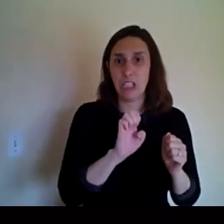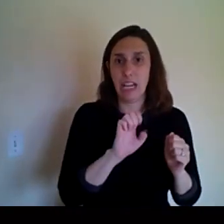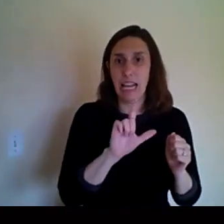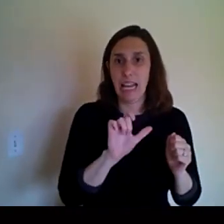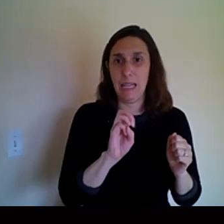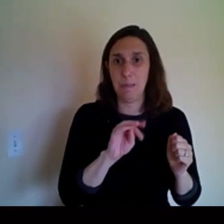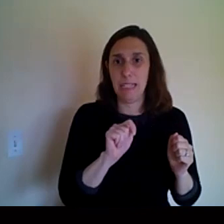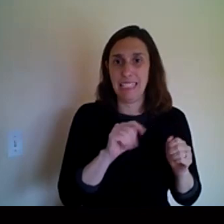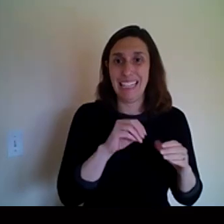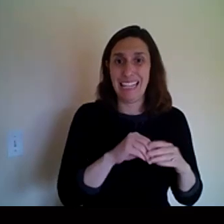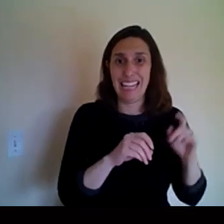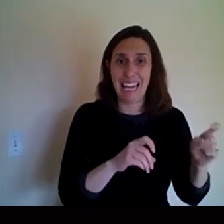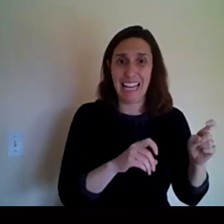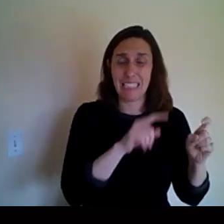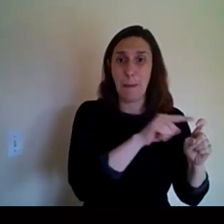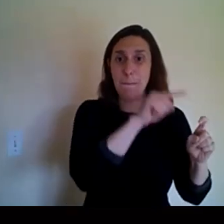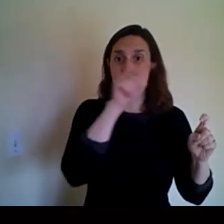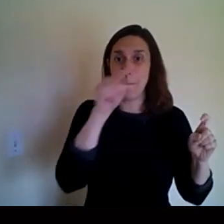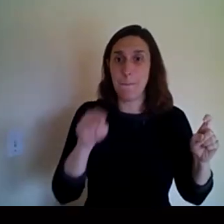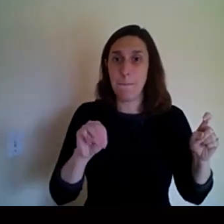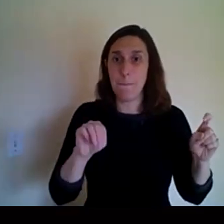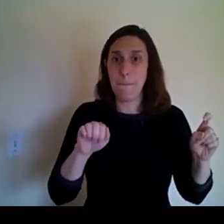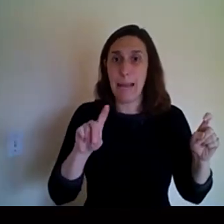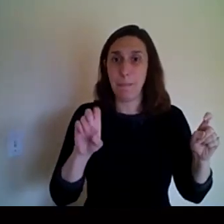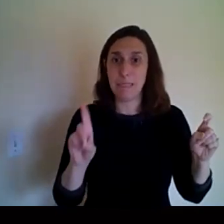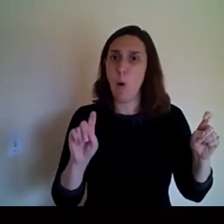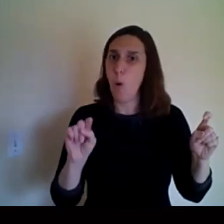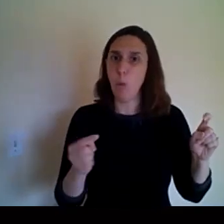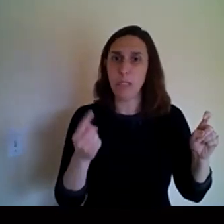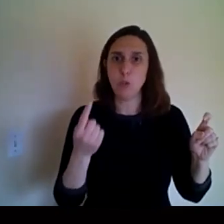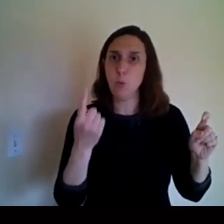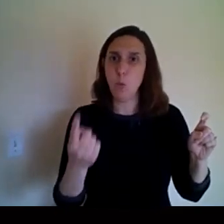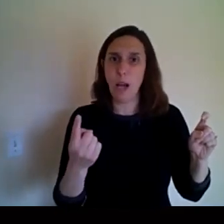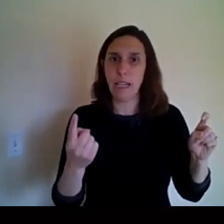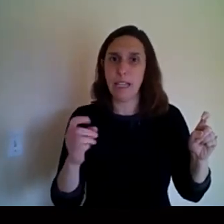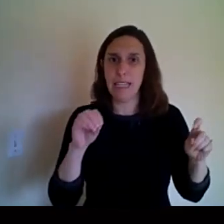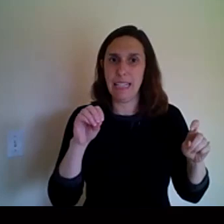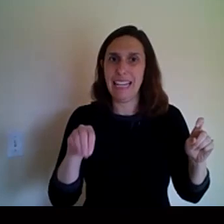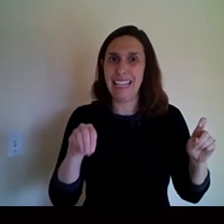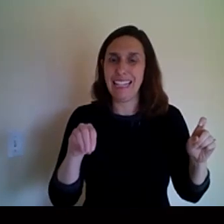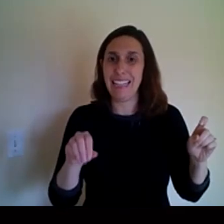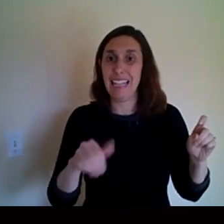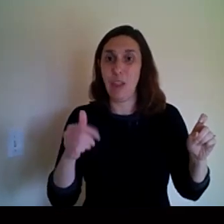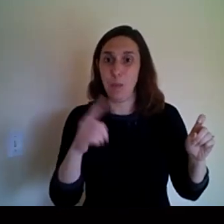one element in Y. But we do have certain functions that map to 2. And so I'm